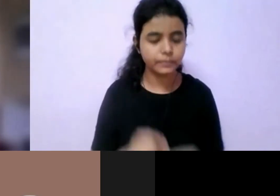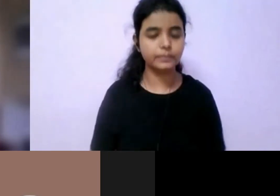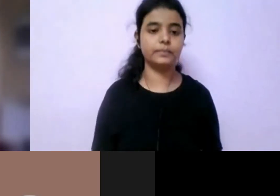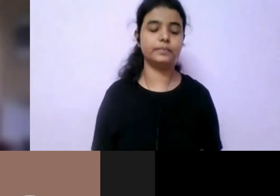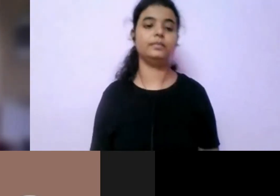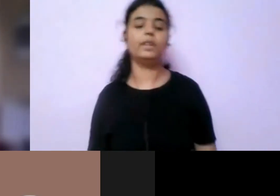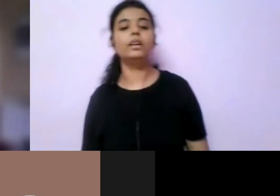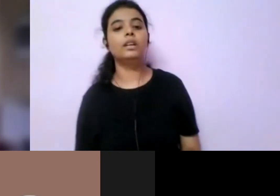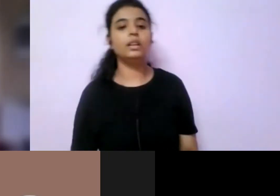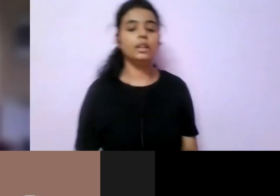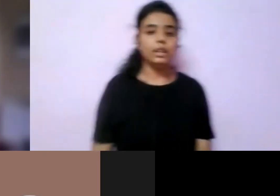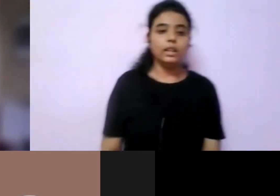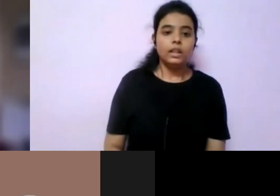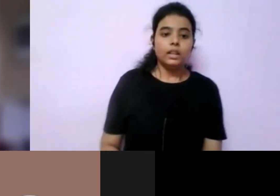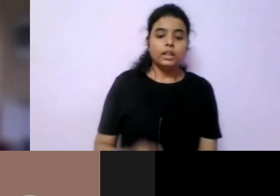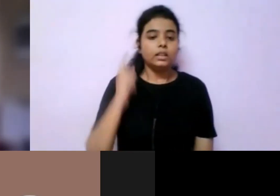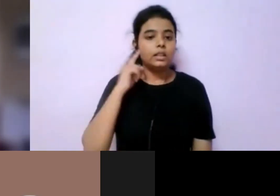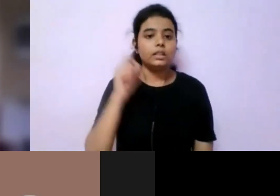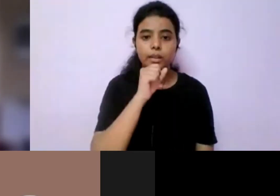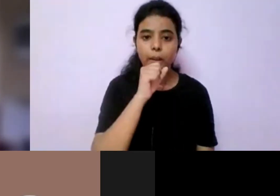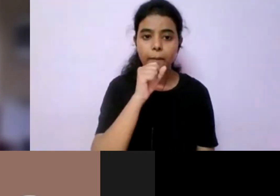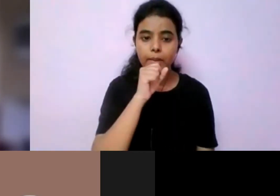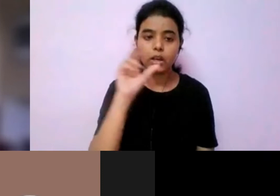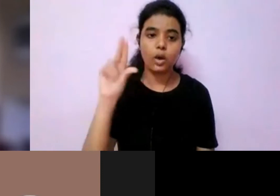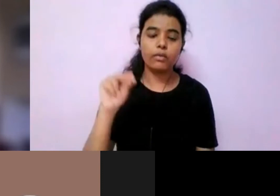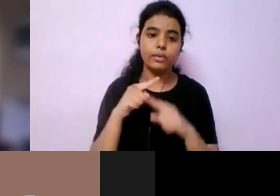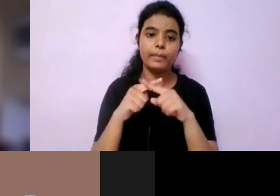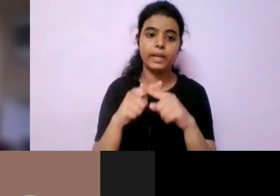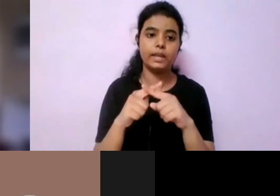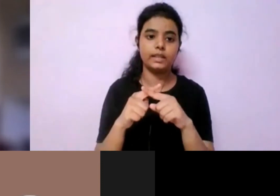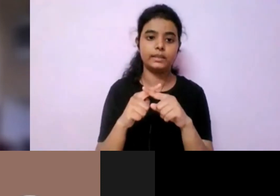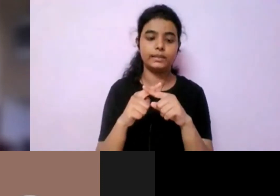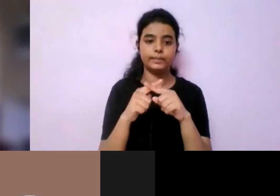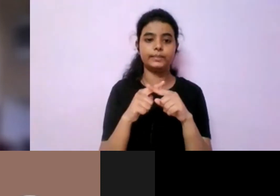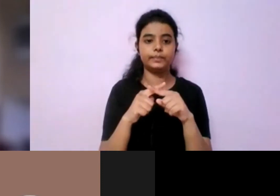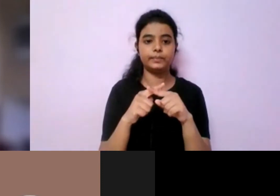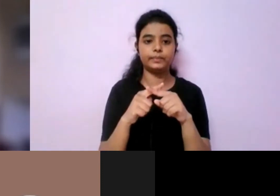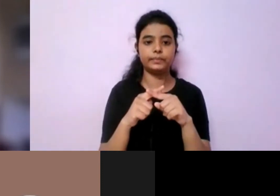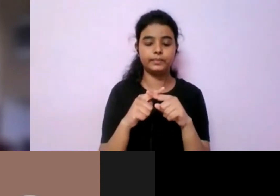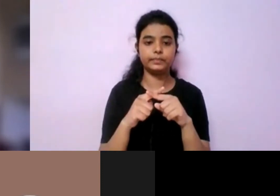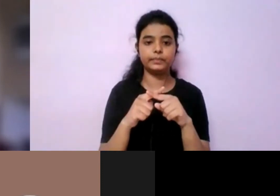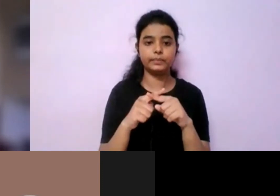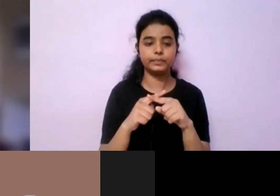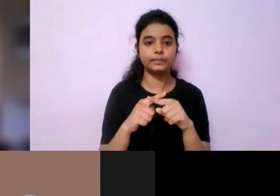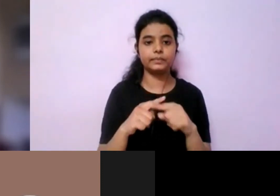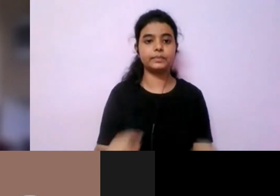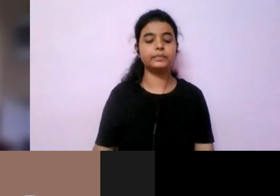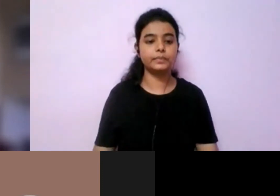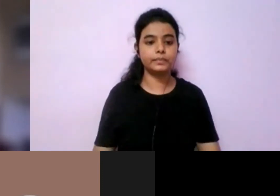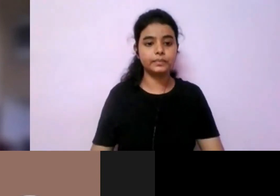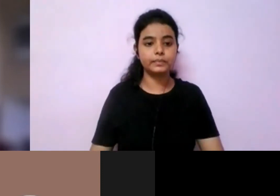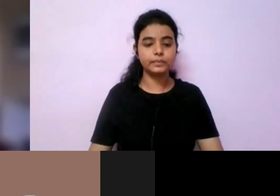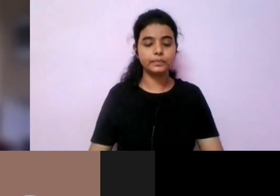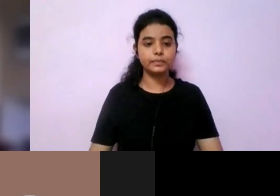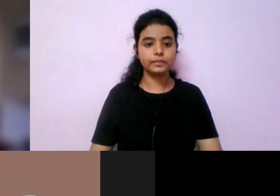Like, Everyone just mute their microphones, please. And only Samir and Professor Watson have them on. So like, can you say, so